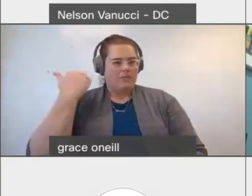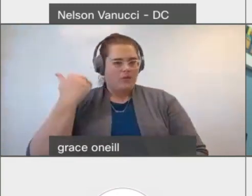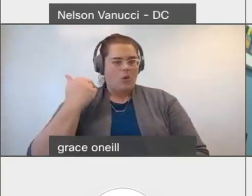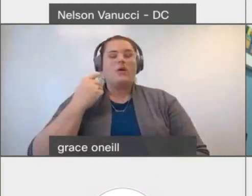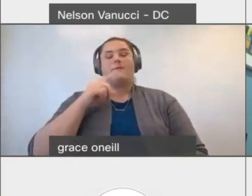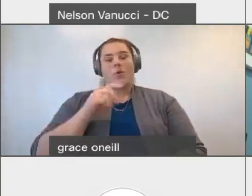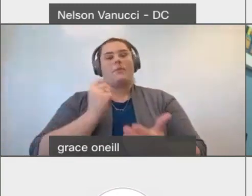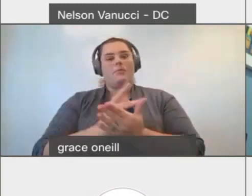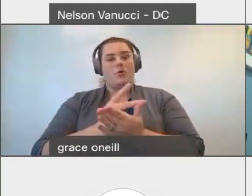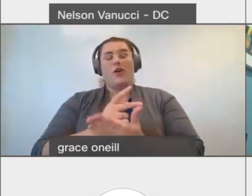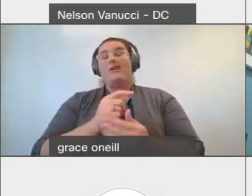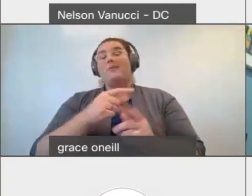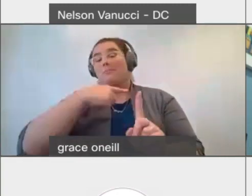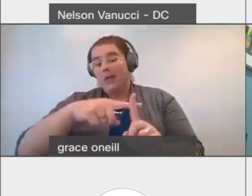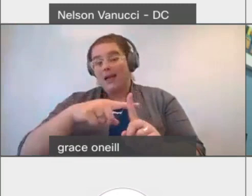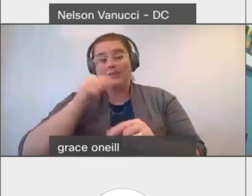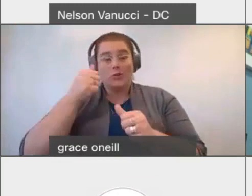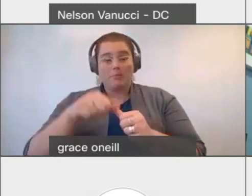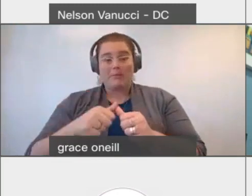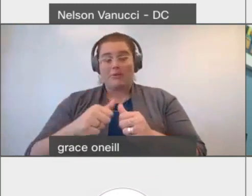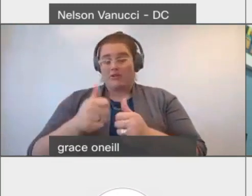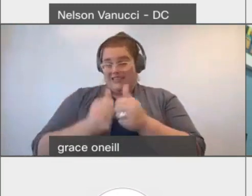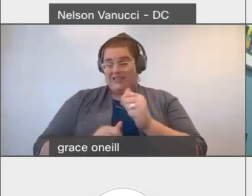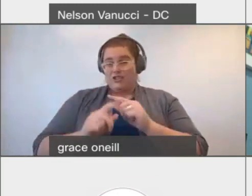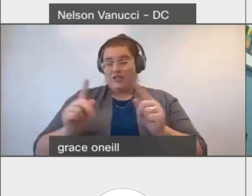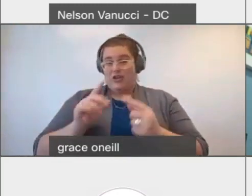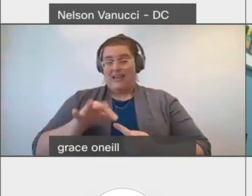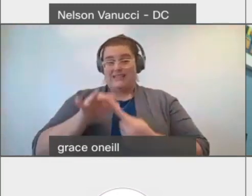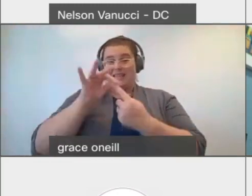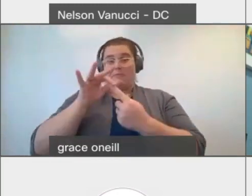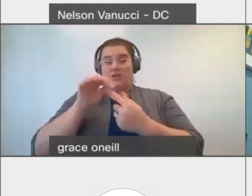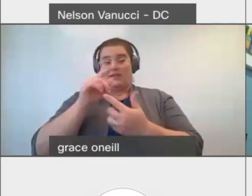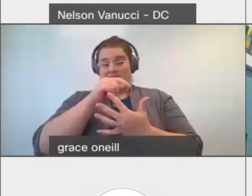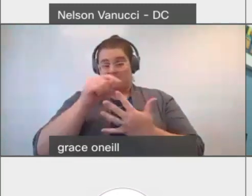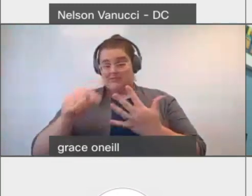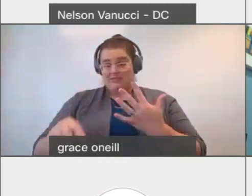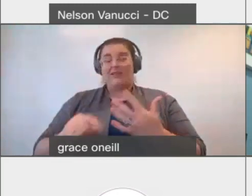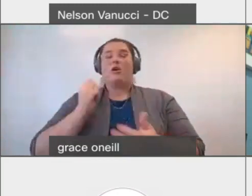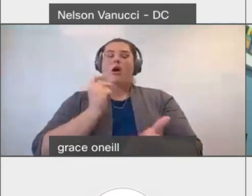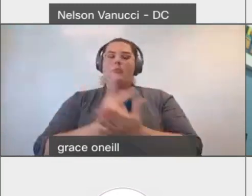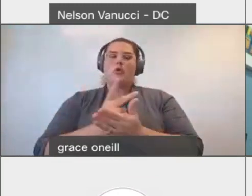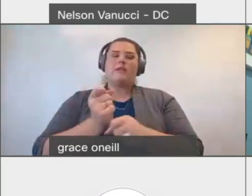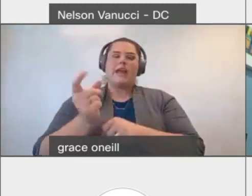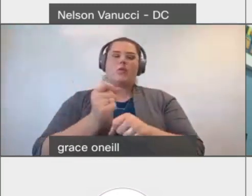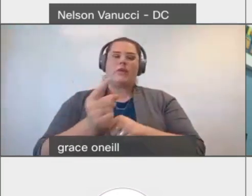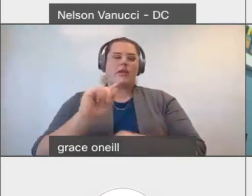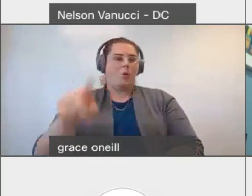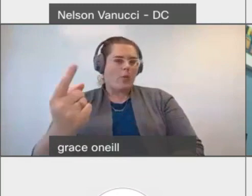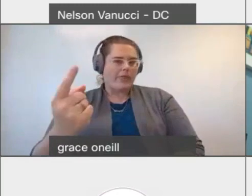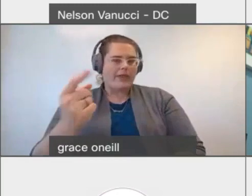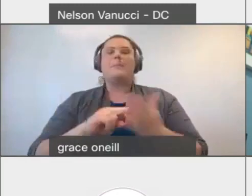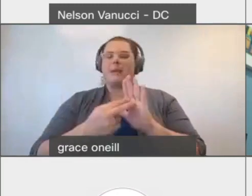And keep in mind that every exemption is only approved on an annual basis, so that it would have to